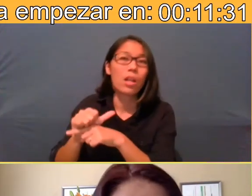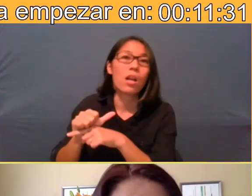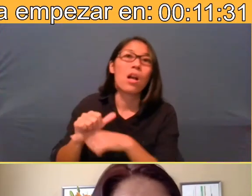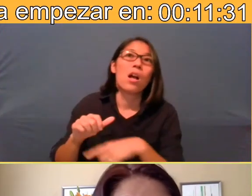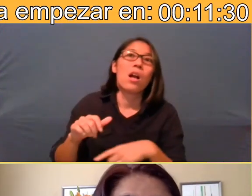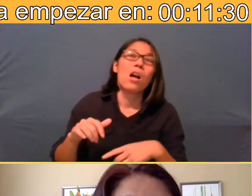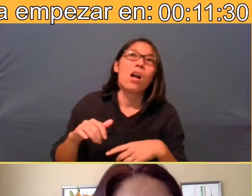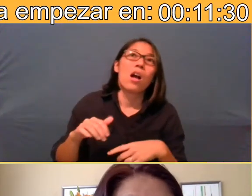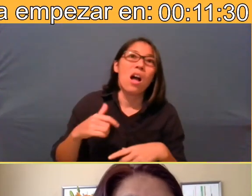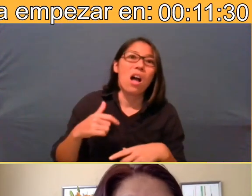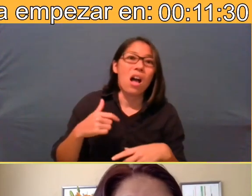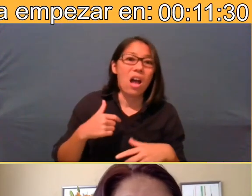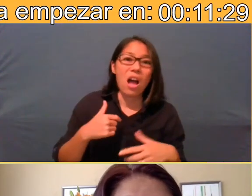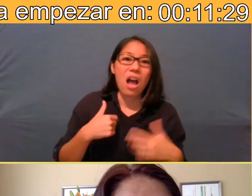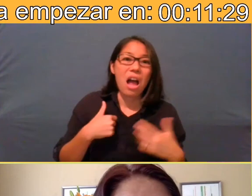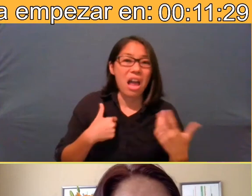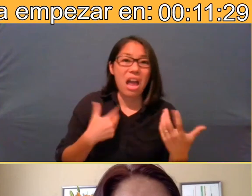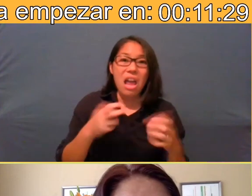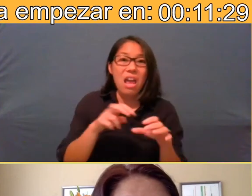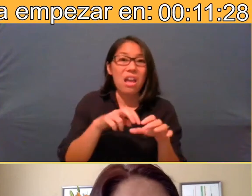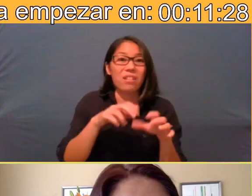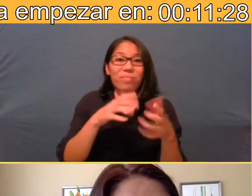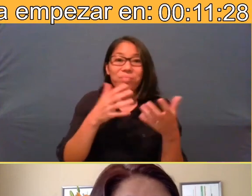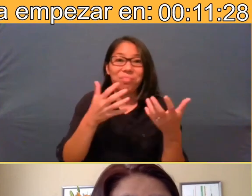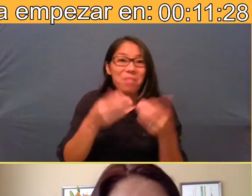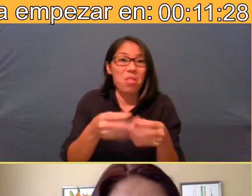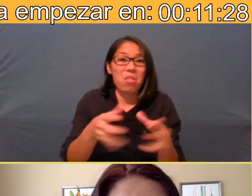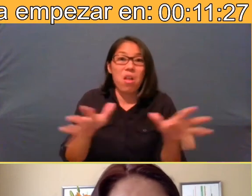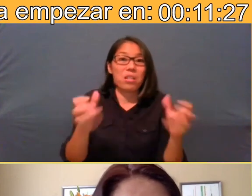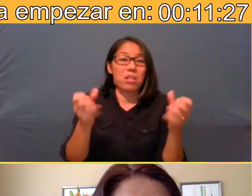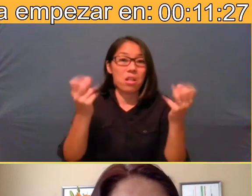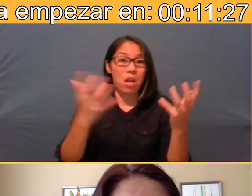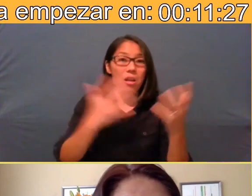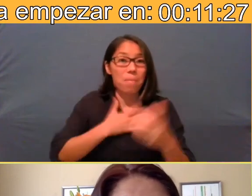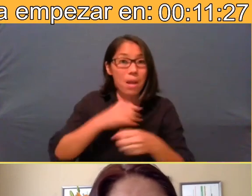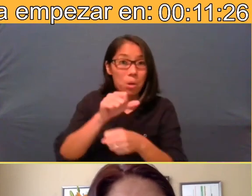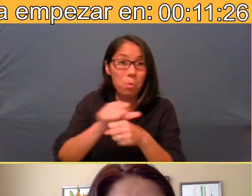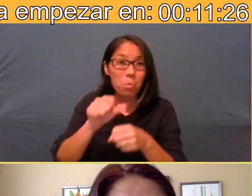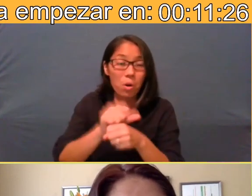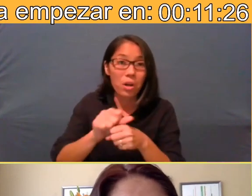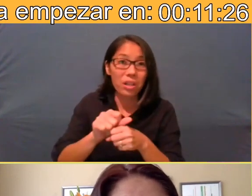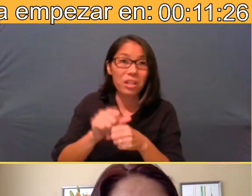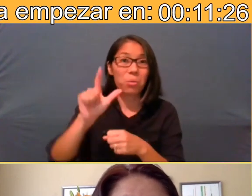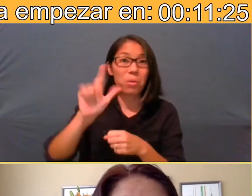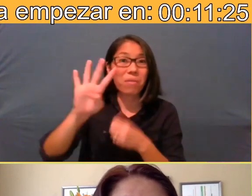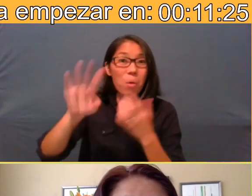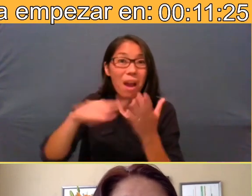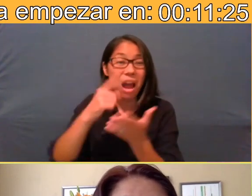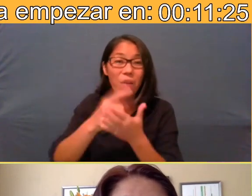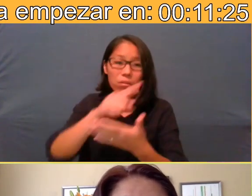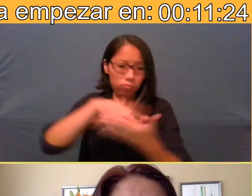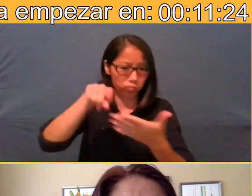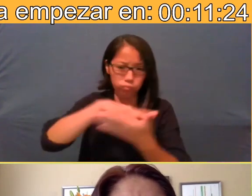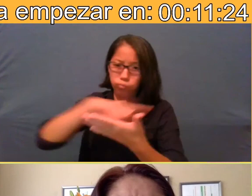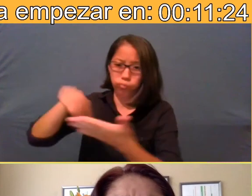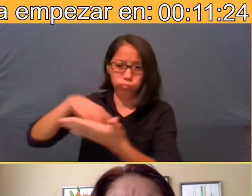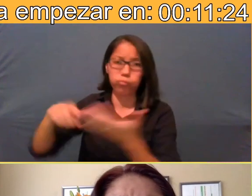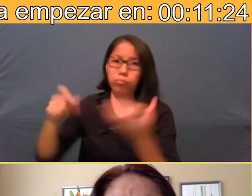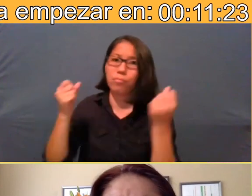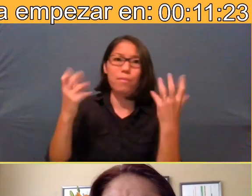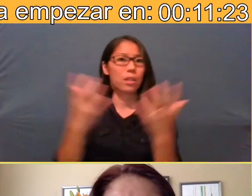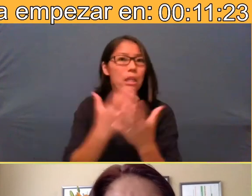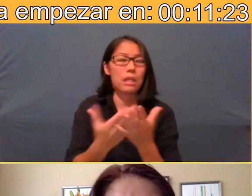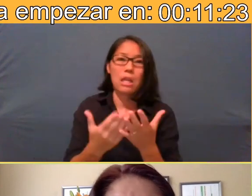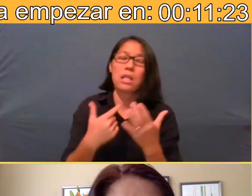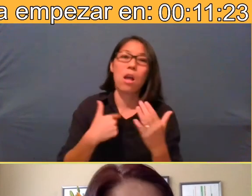And I fell out like a lot of people. I lost a lot of my work in 24 hours of time. And I went into